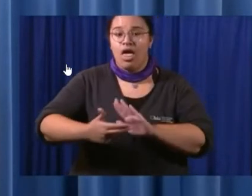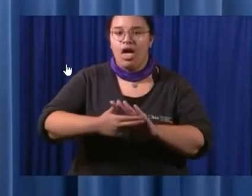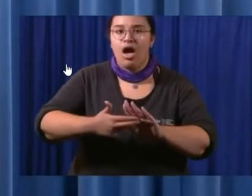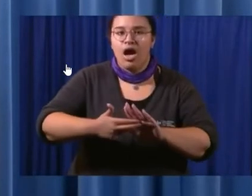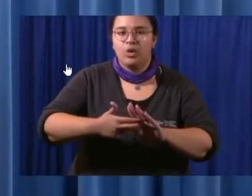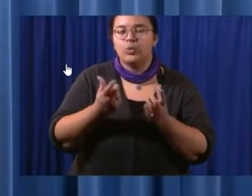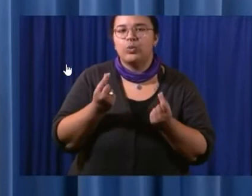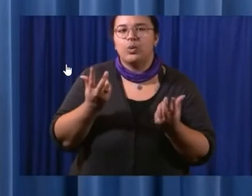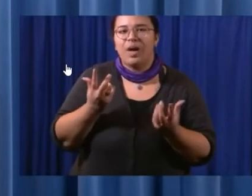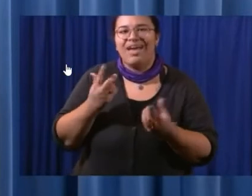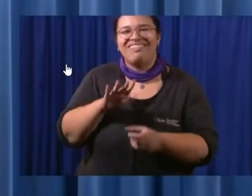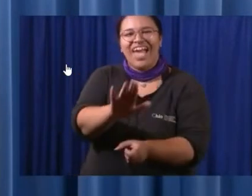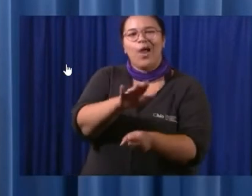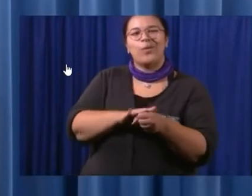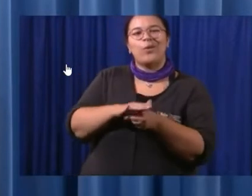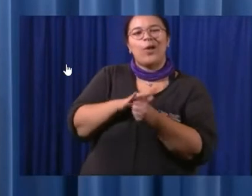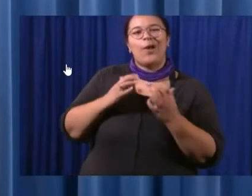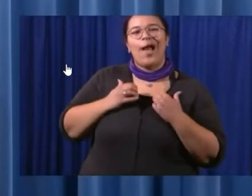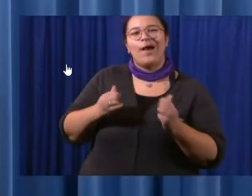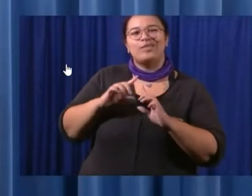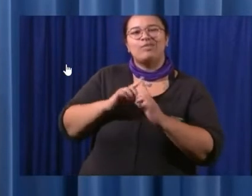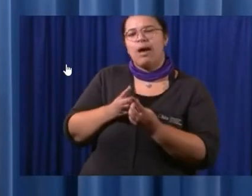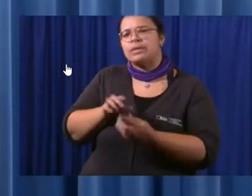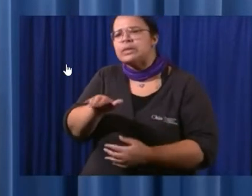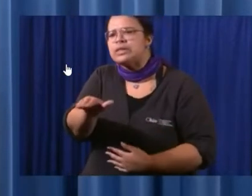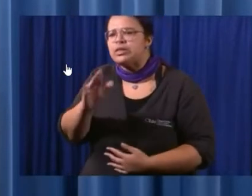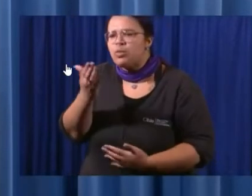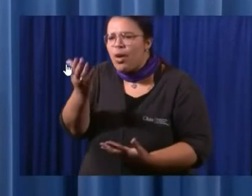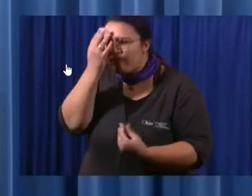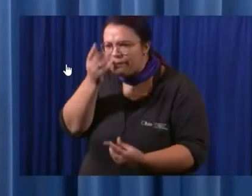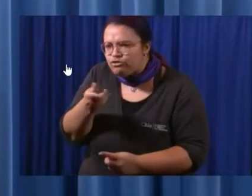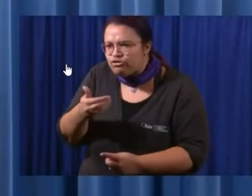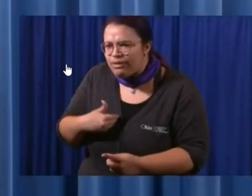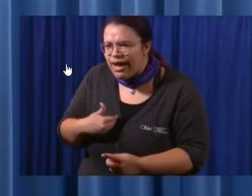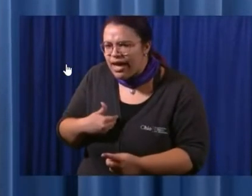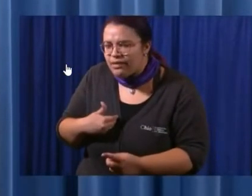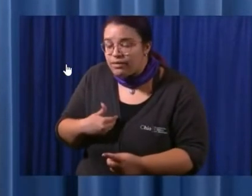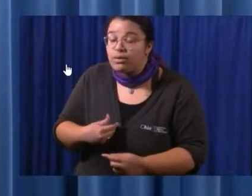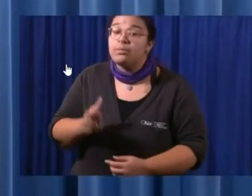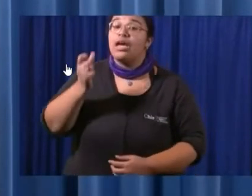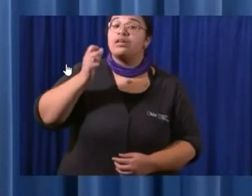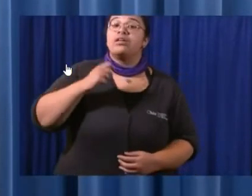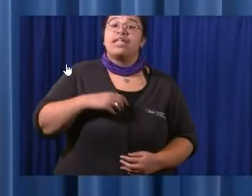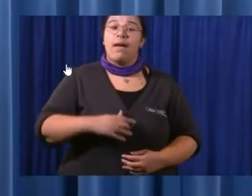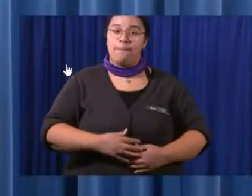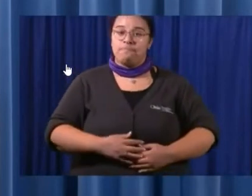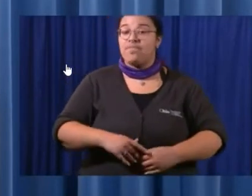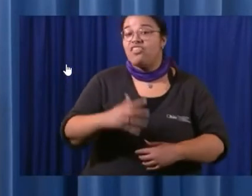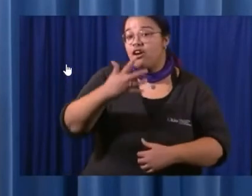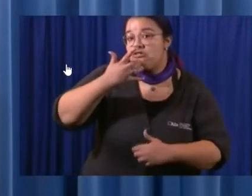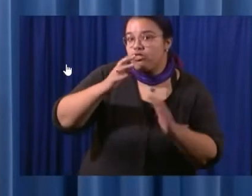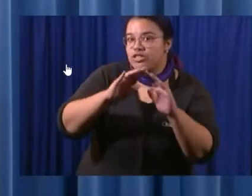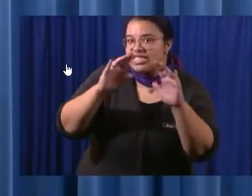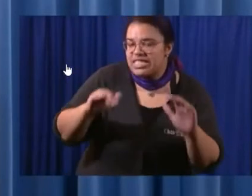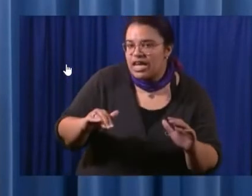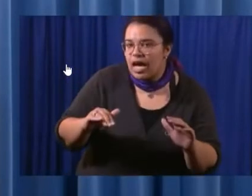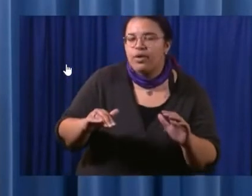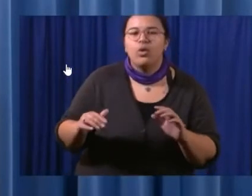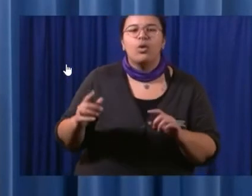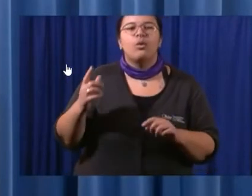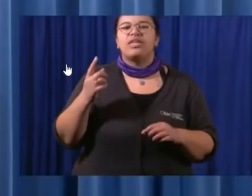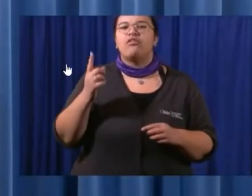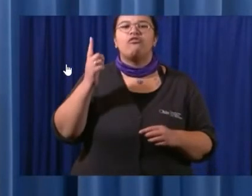data that they have. But this will be an indicator for the local officials. Now, this will be an indicator for everybody who lives in